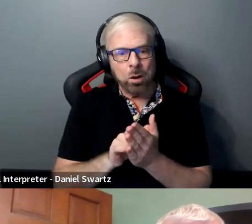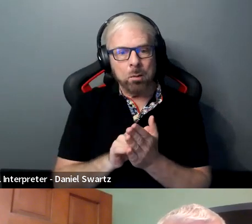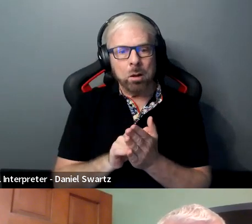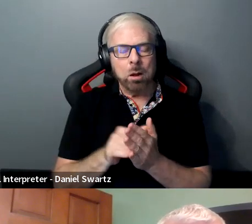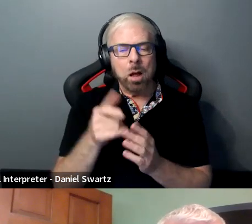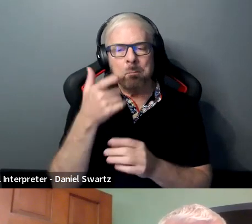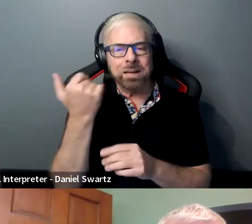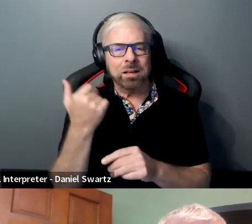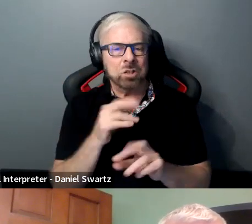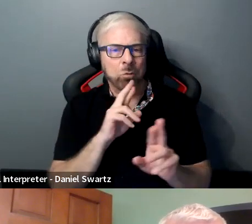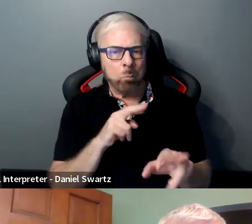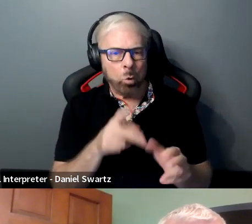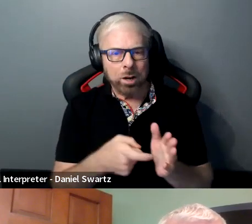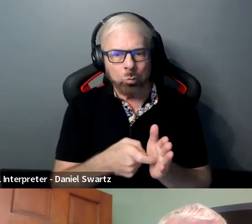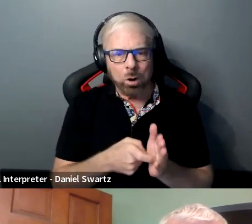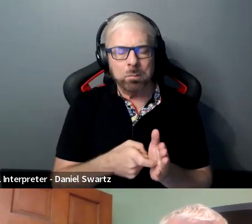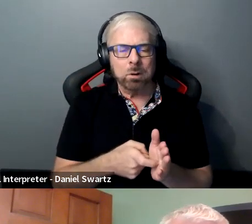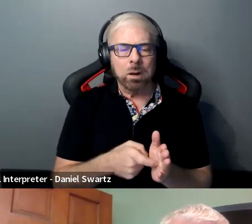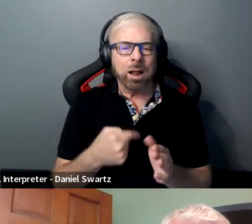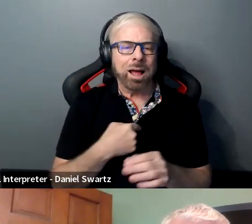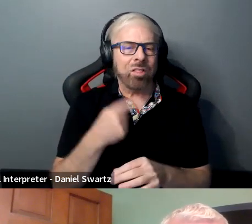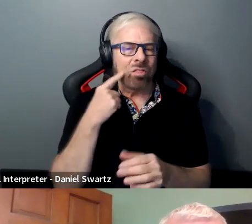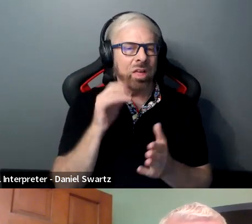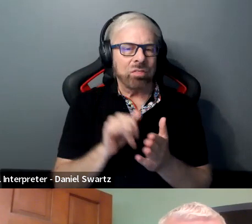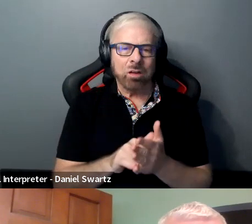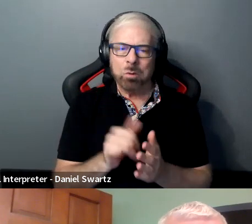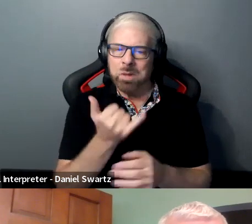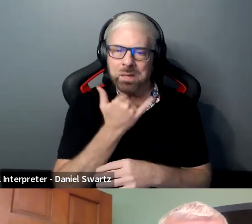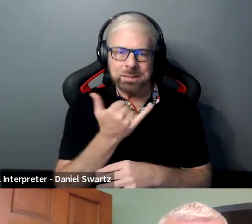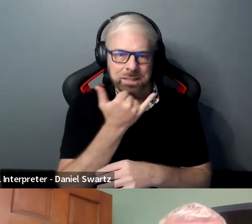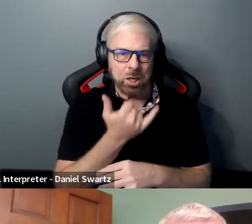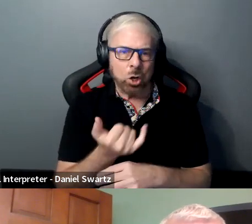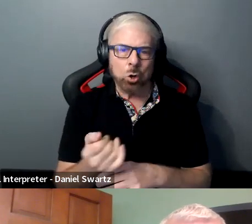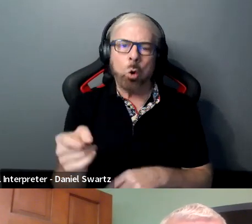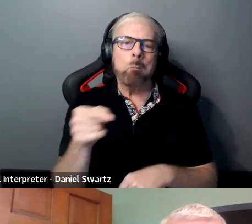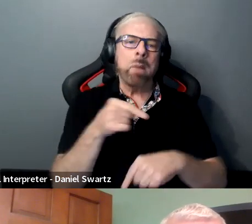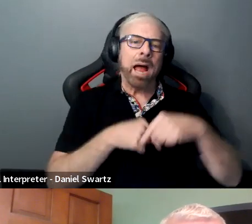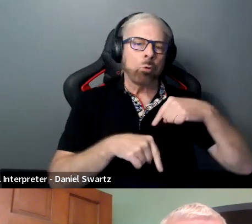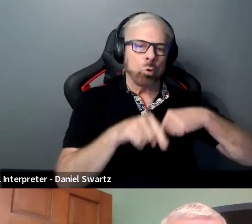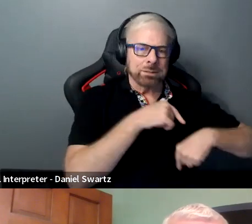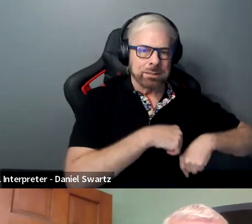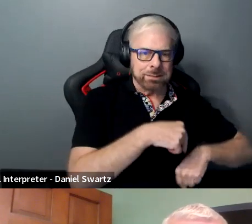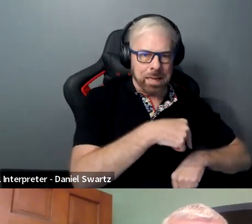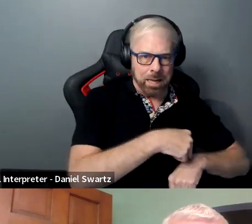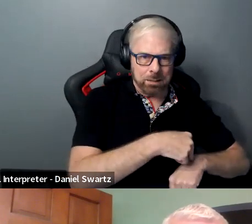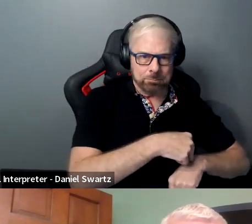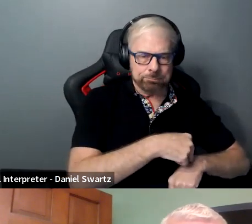reporting requirements. And I think it would be a mistake to go backwards. I don't think it should